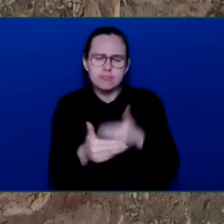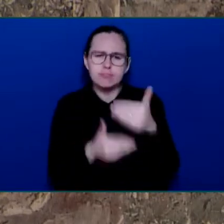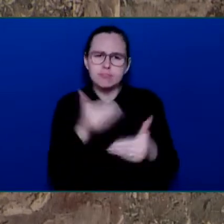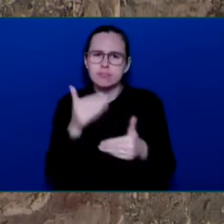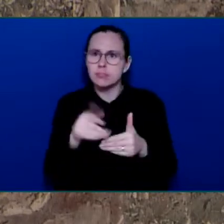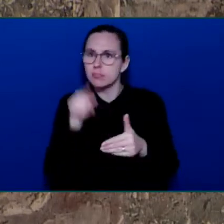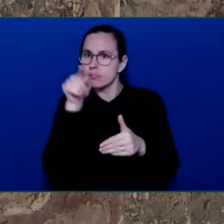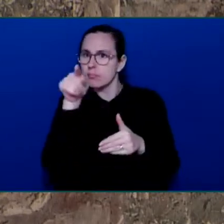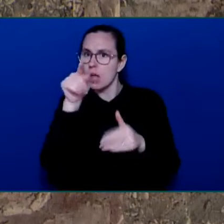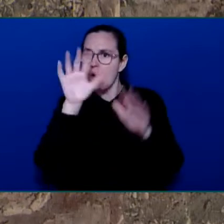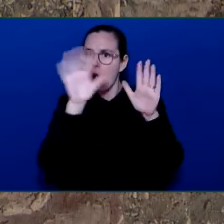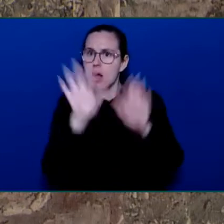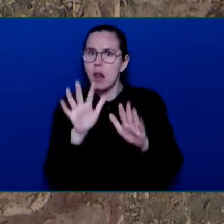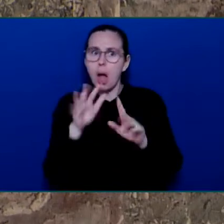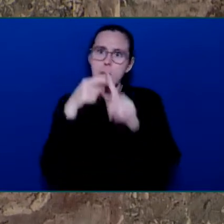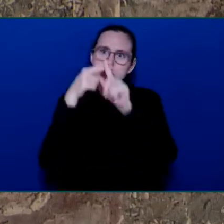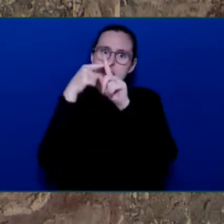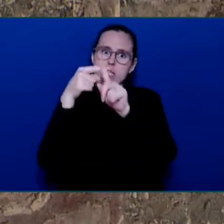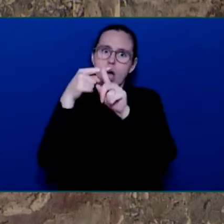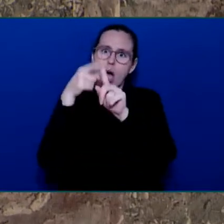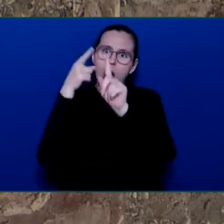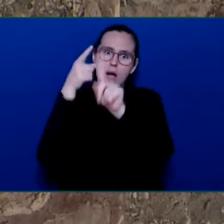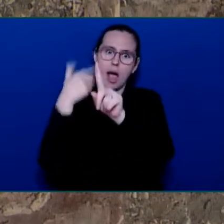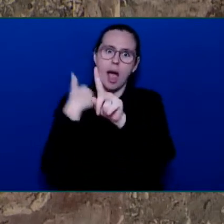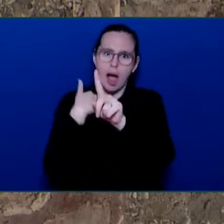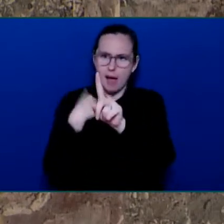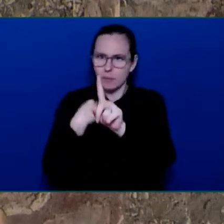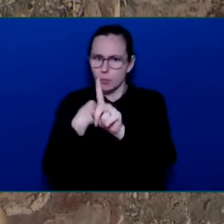Columbians expect of this government, and that's exactly what we're going to do.